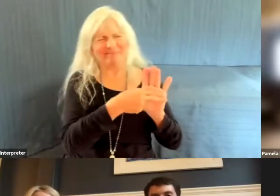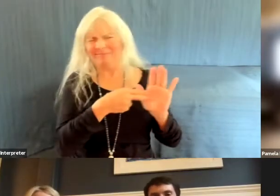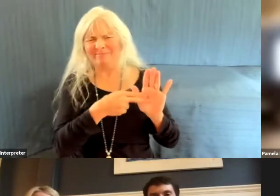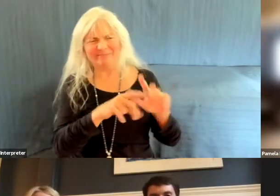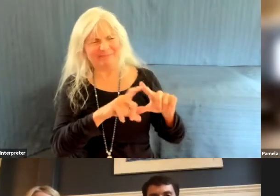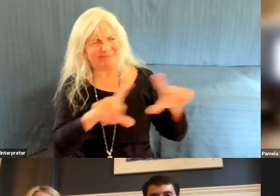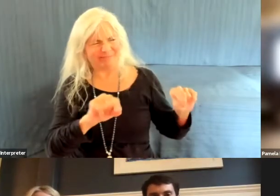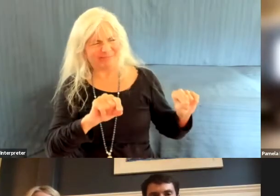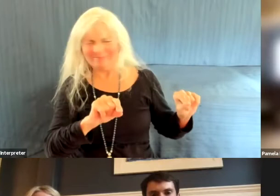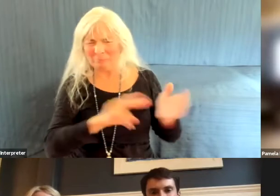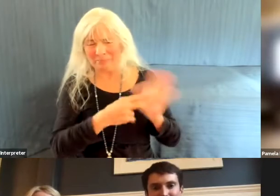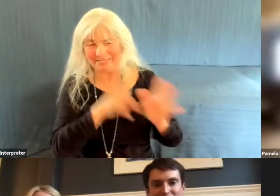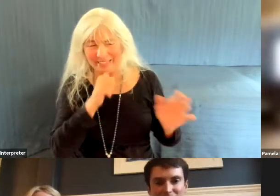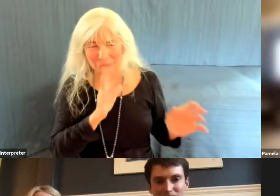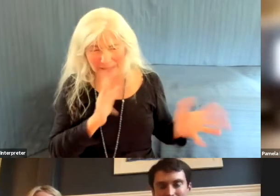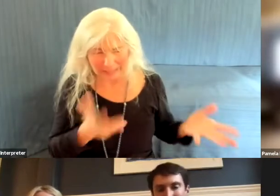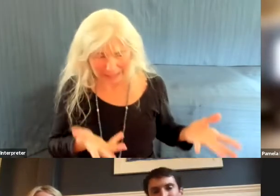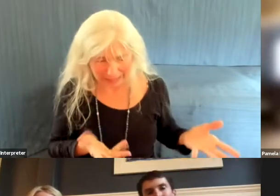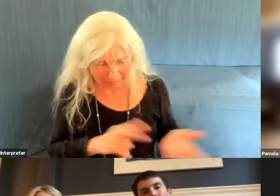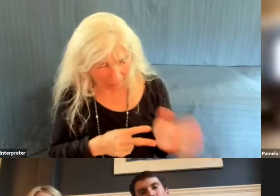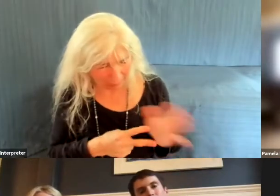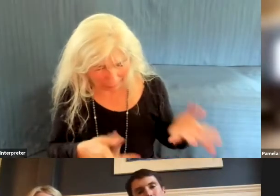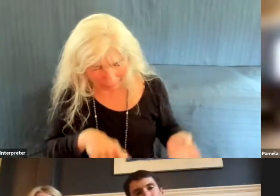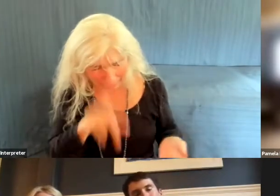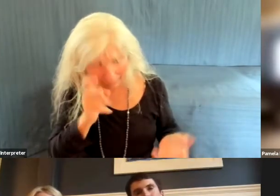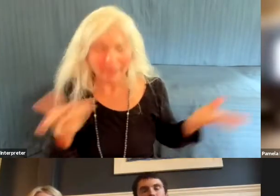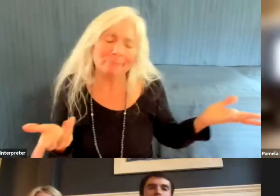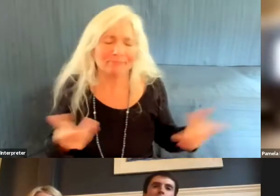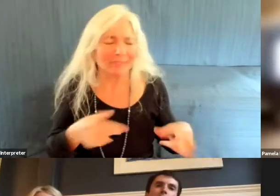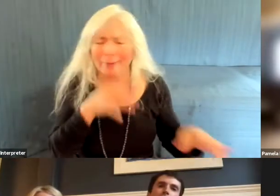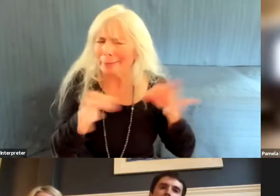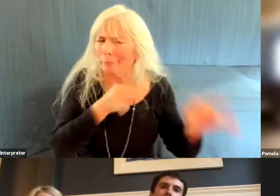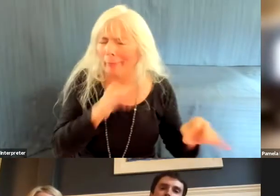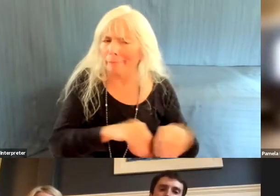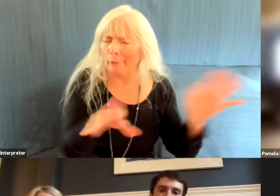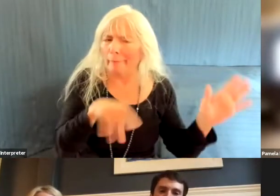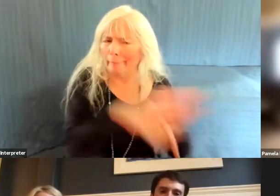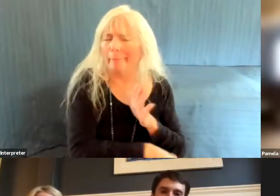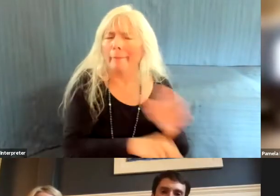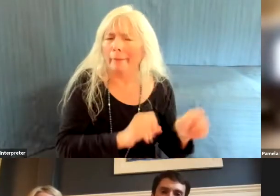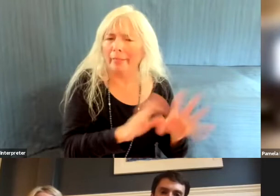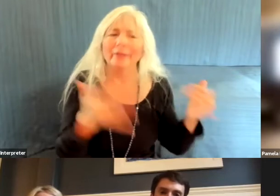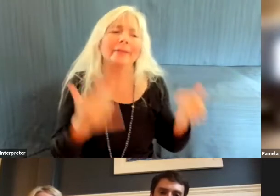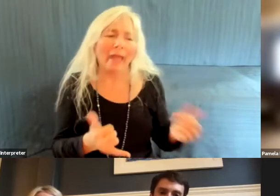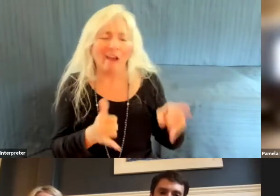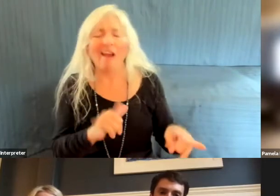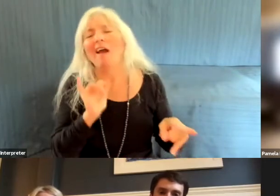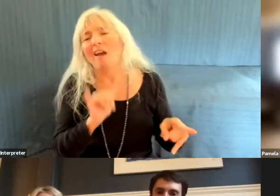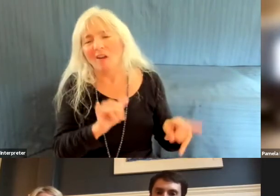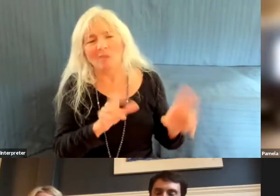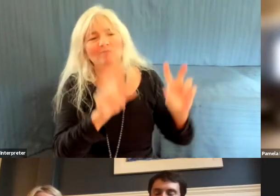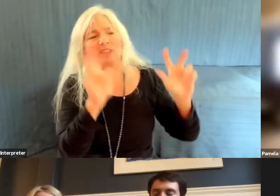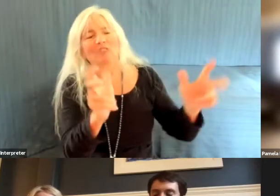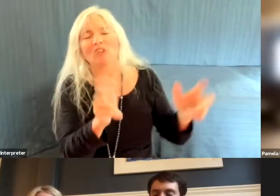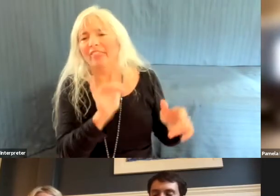he's not speaking by now, right? So she didn't explain that very well. Now that's kind of categorized as autism as far as I understand